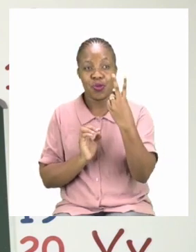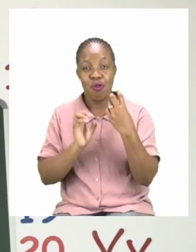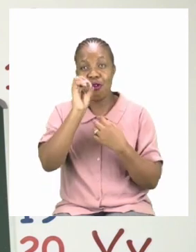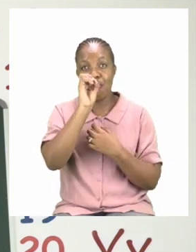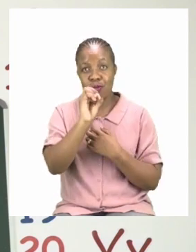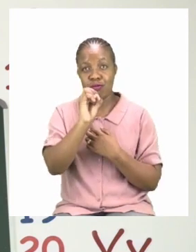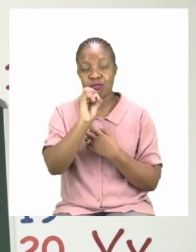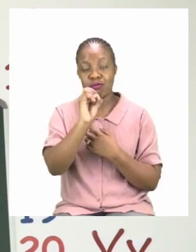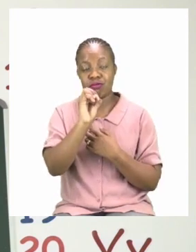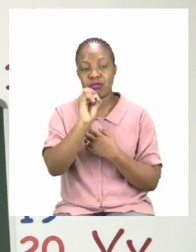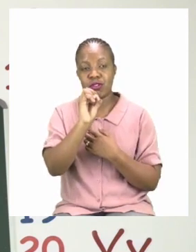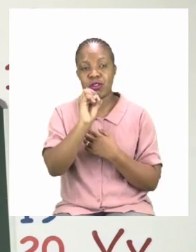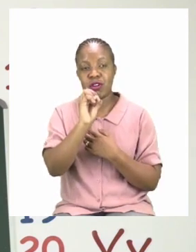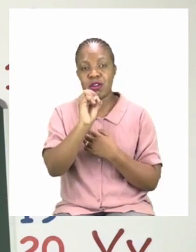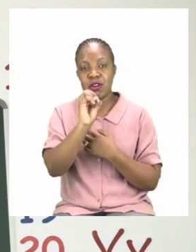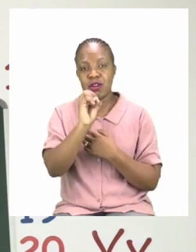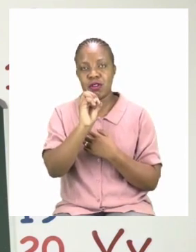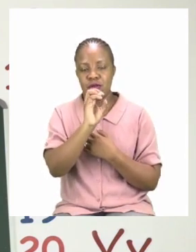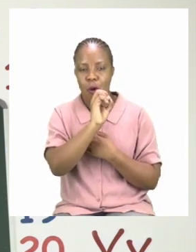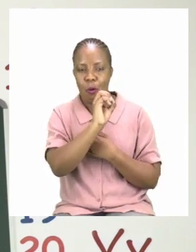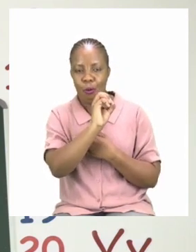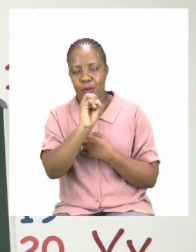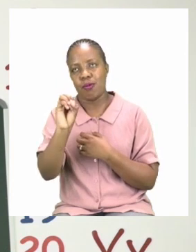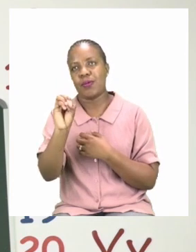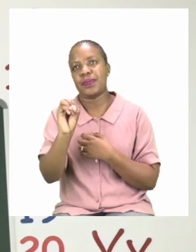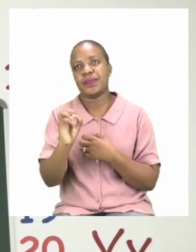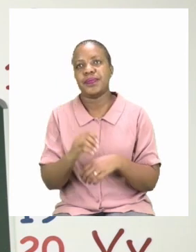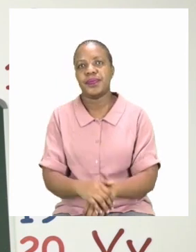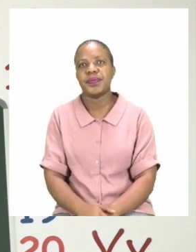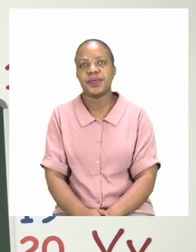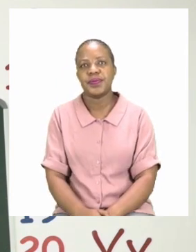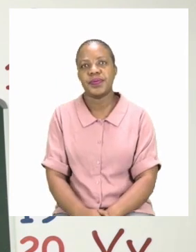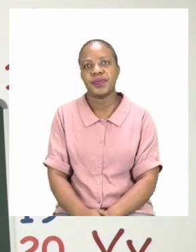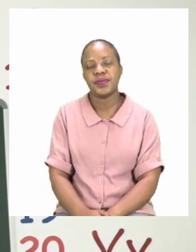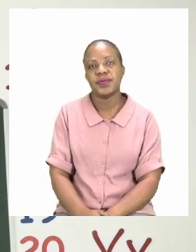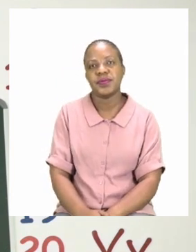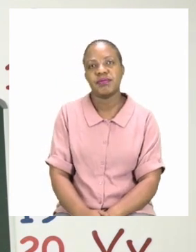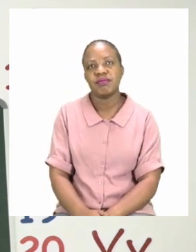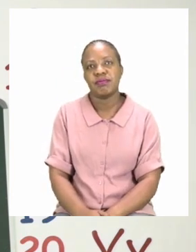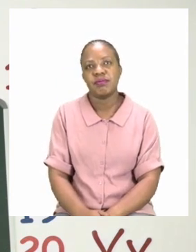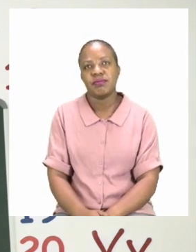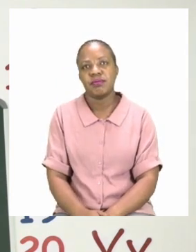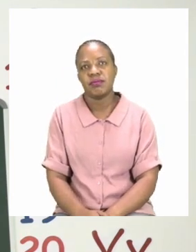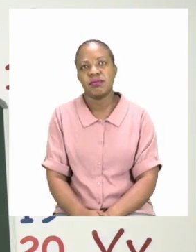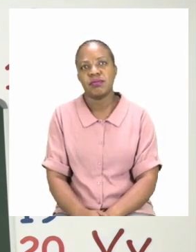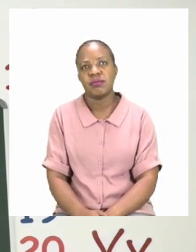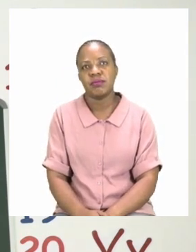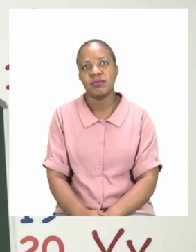oh come together, they make oo. So words like